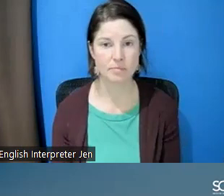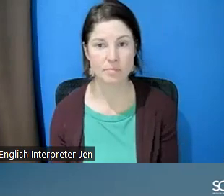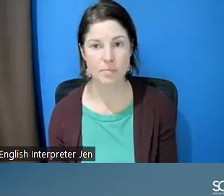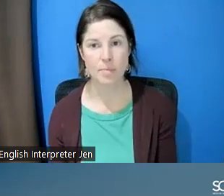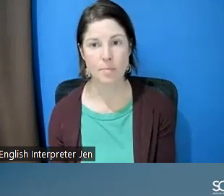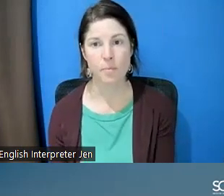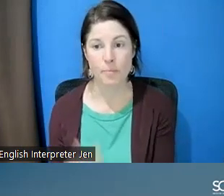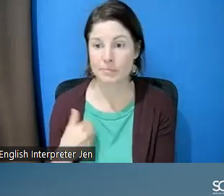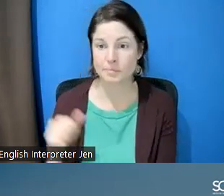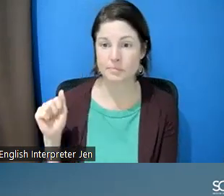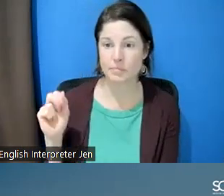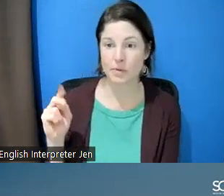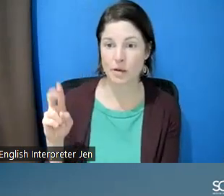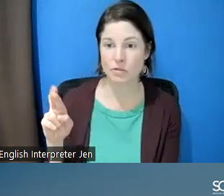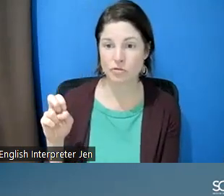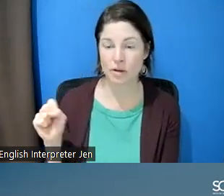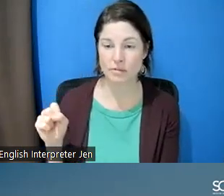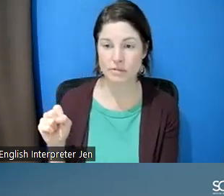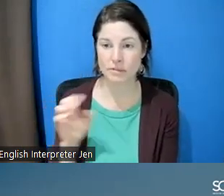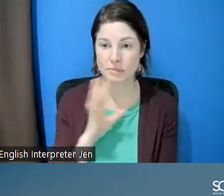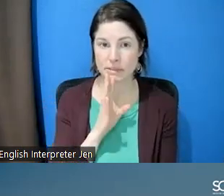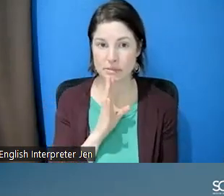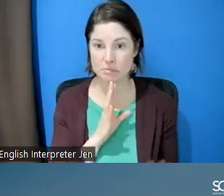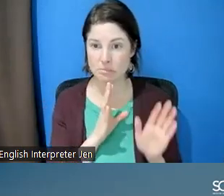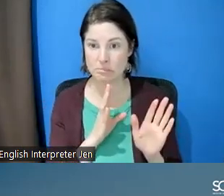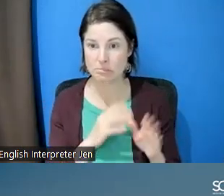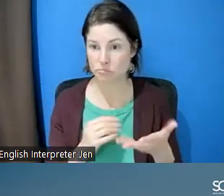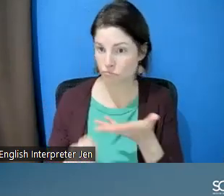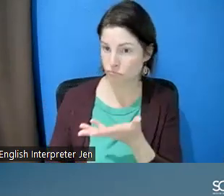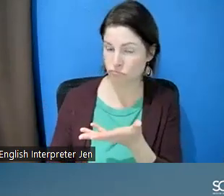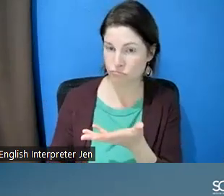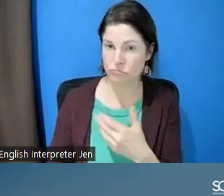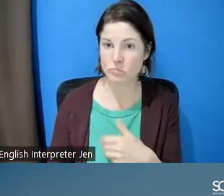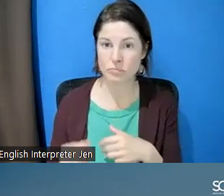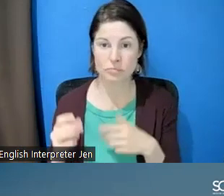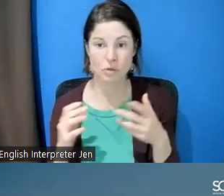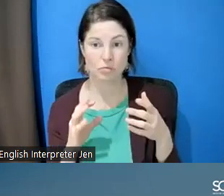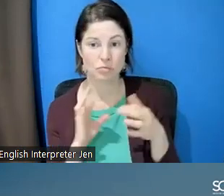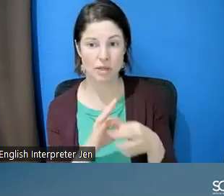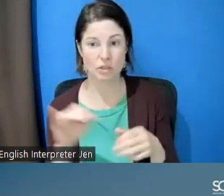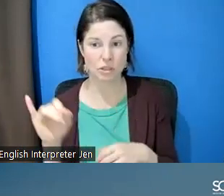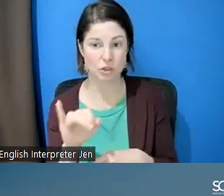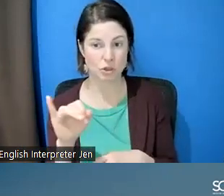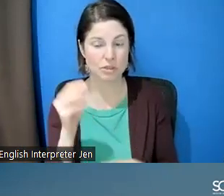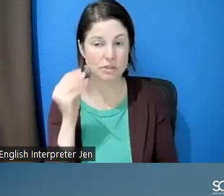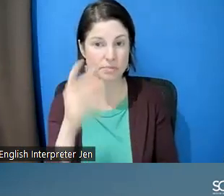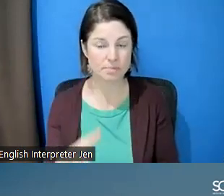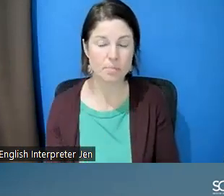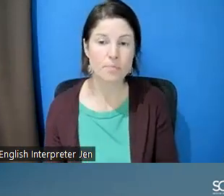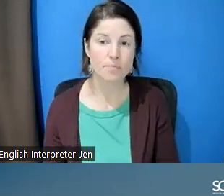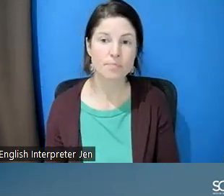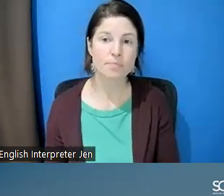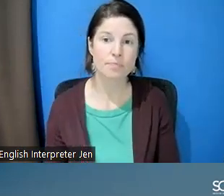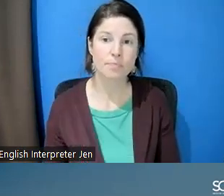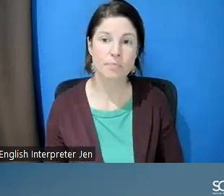Andres. I can offer a little bit of additional guidance on the insurance requirements as we receive